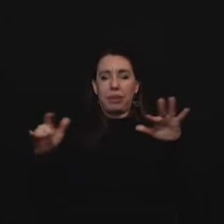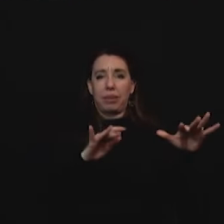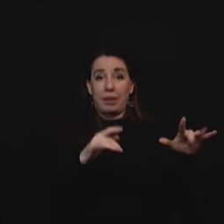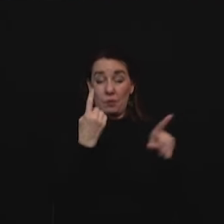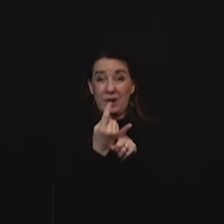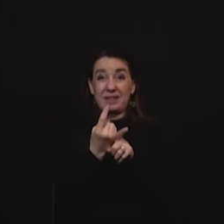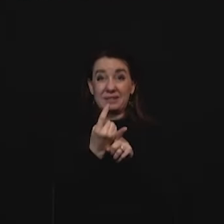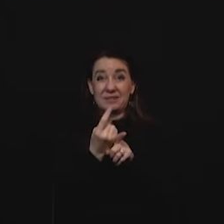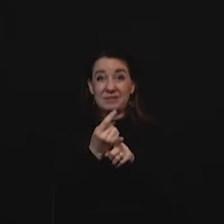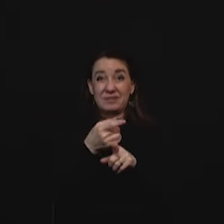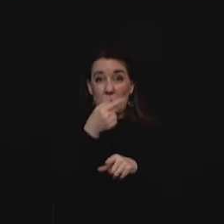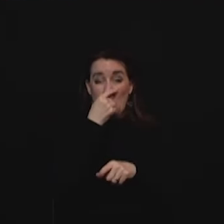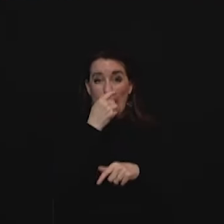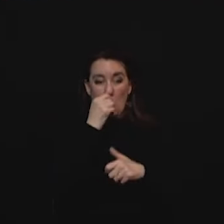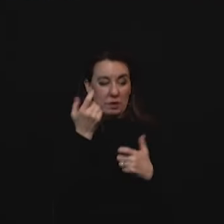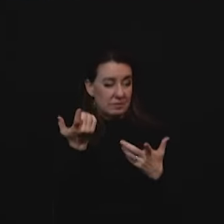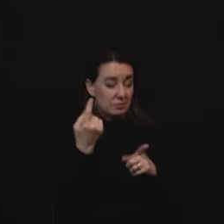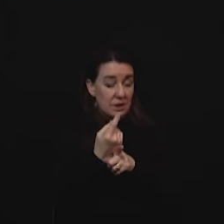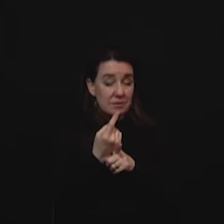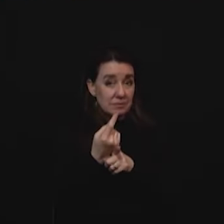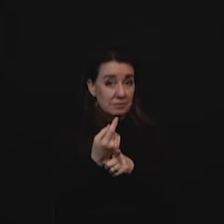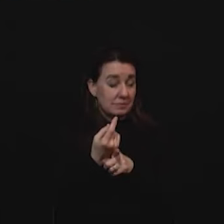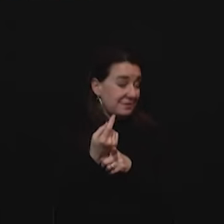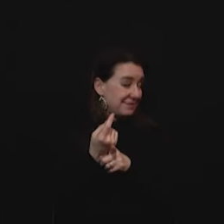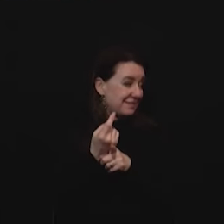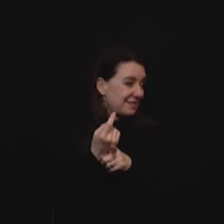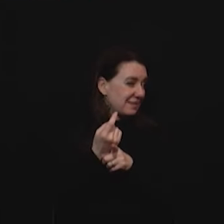Wait, if you bring a cold home, does anybody else get sick?